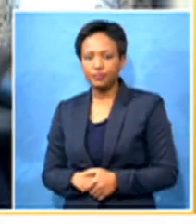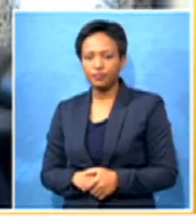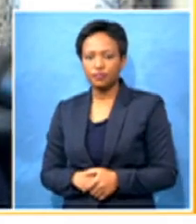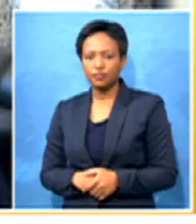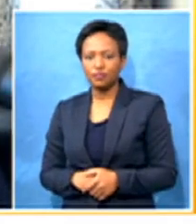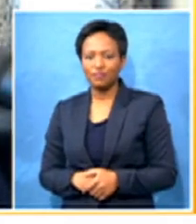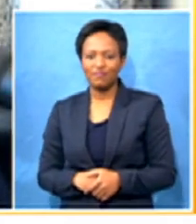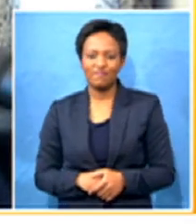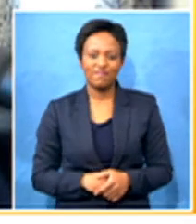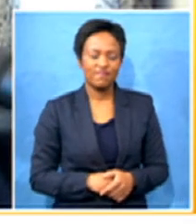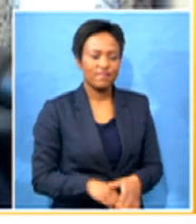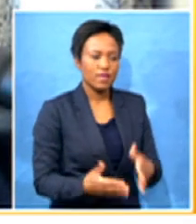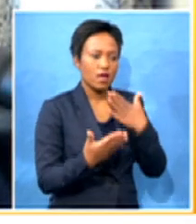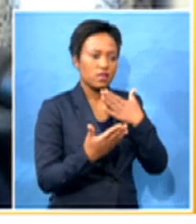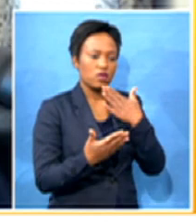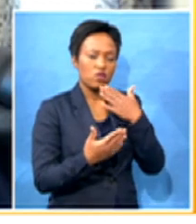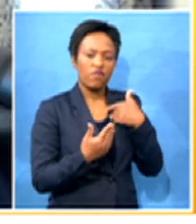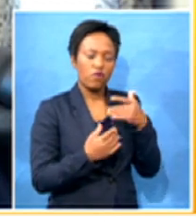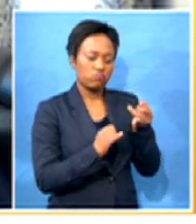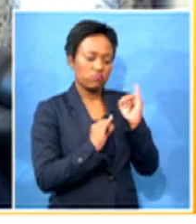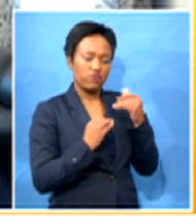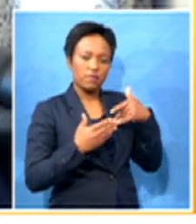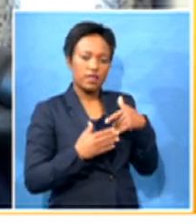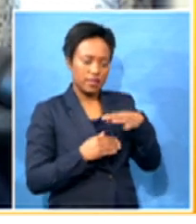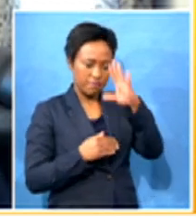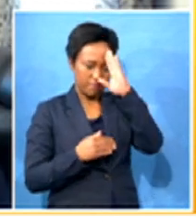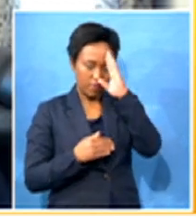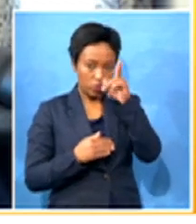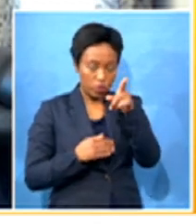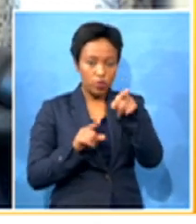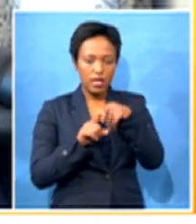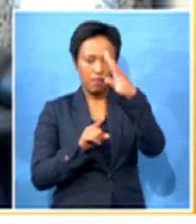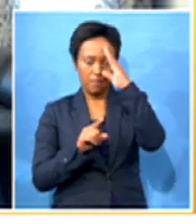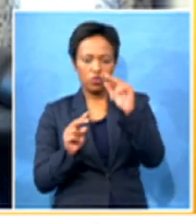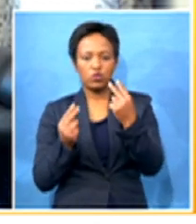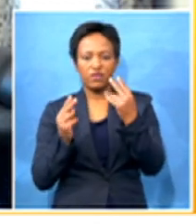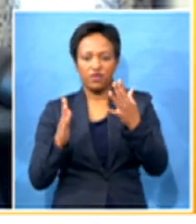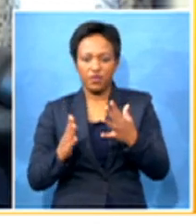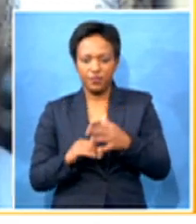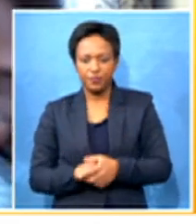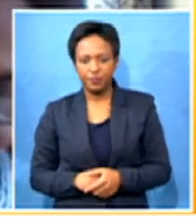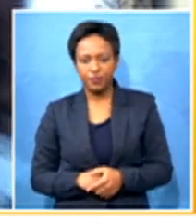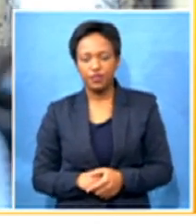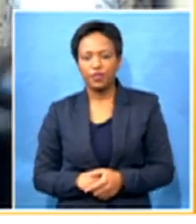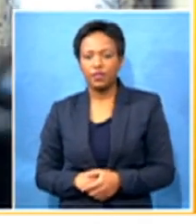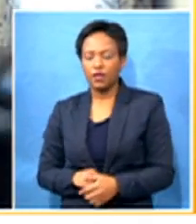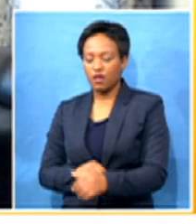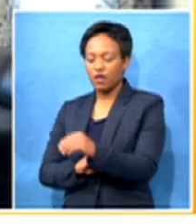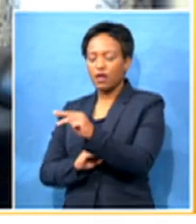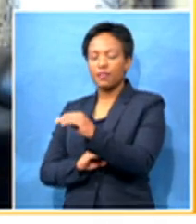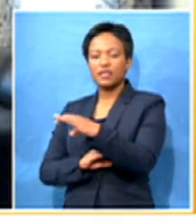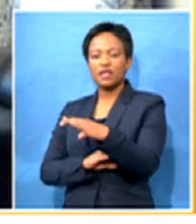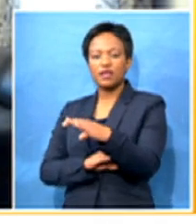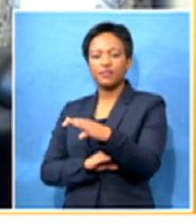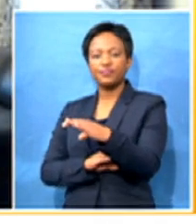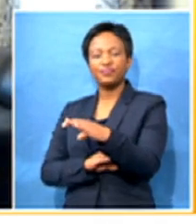Thanks for having me. Greetings to you and your viewers at home. MEC, what exactly were the irregularities